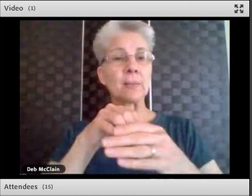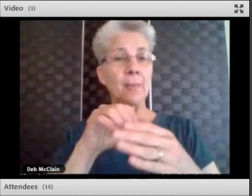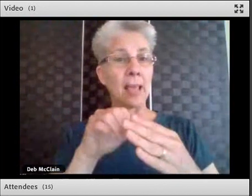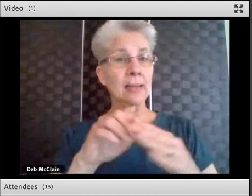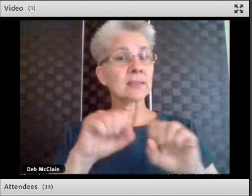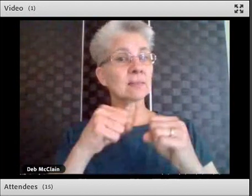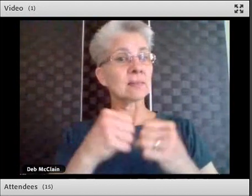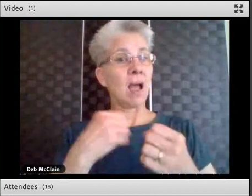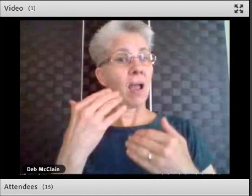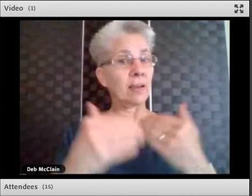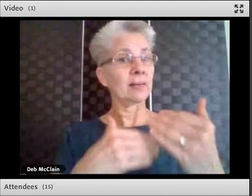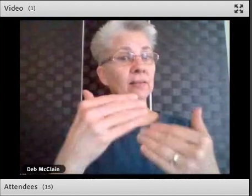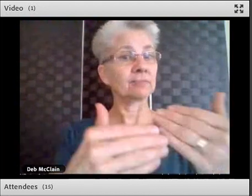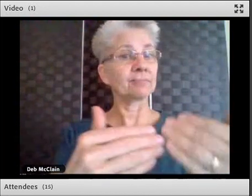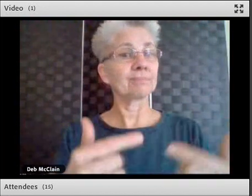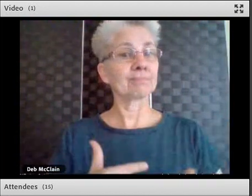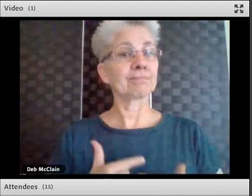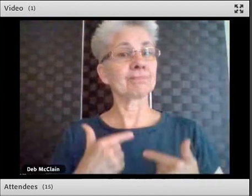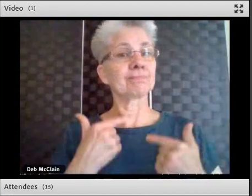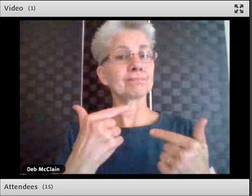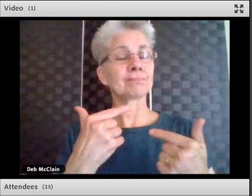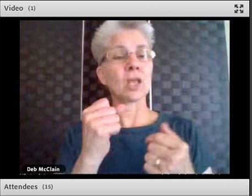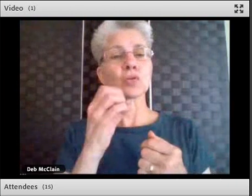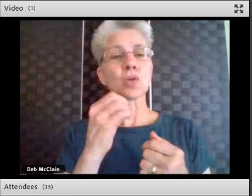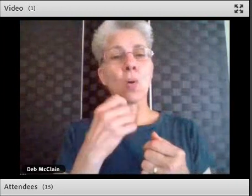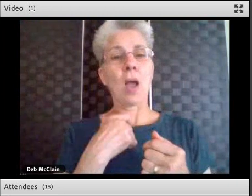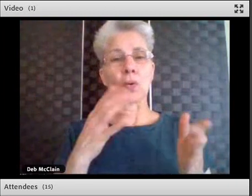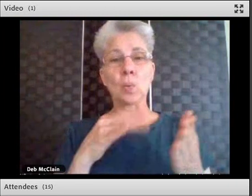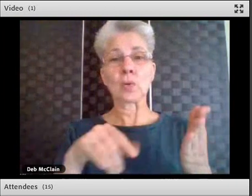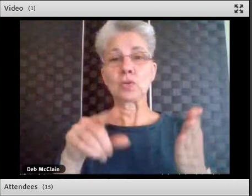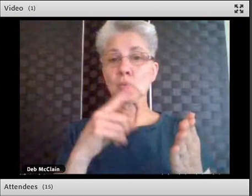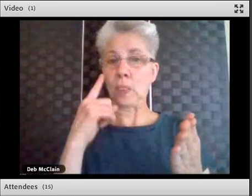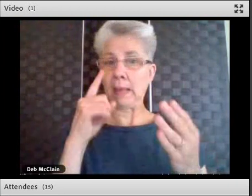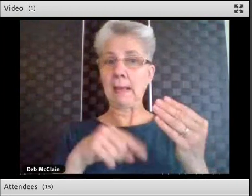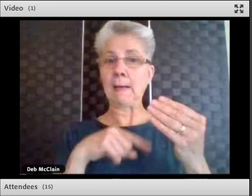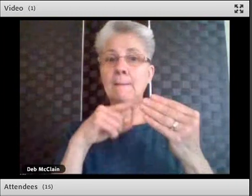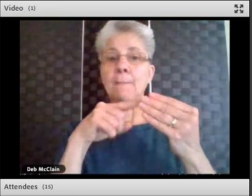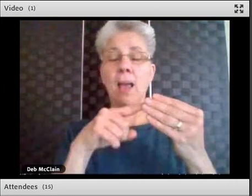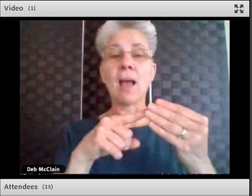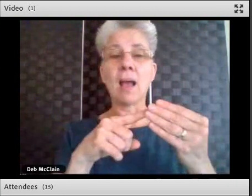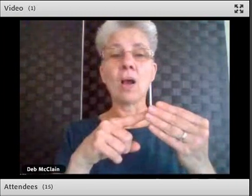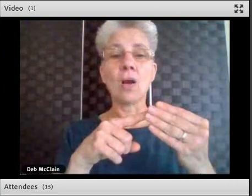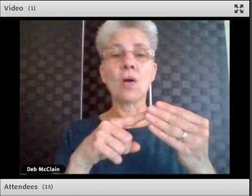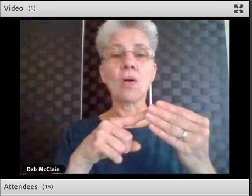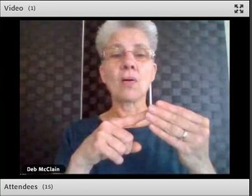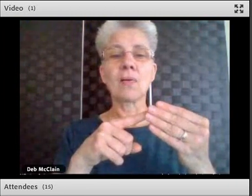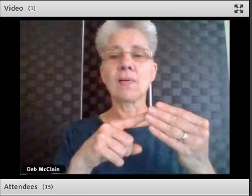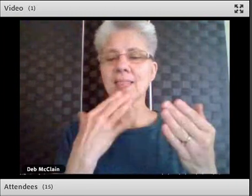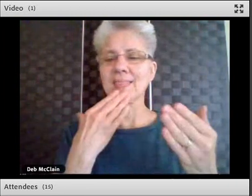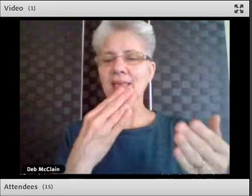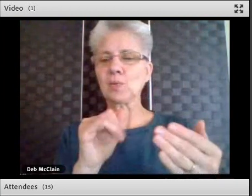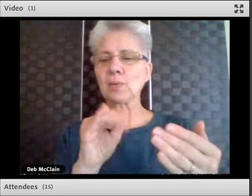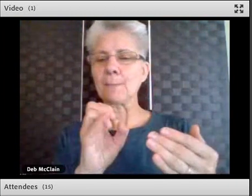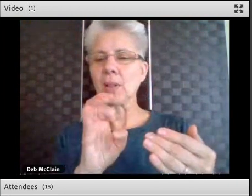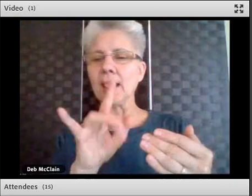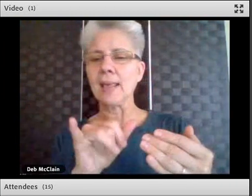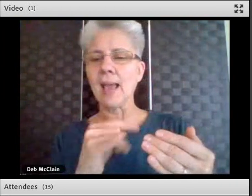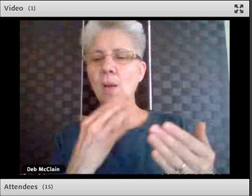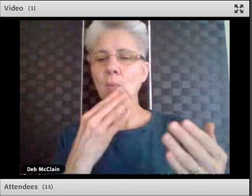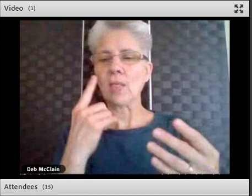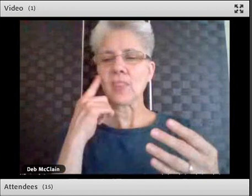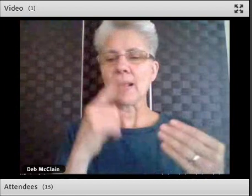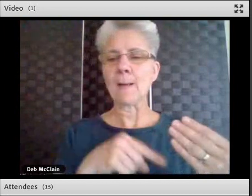society. And so I would encourage you to think about, thank you, Kimberly. I would encourage you to